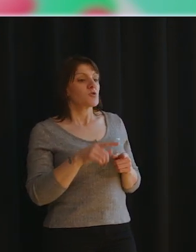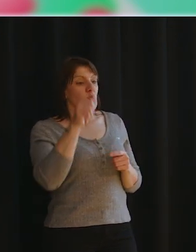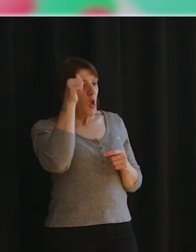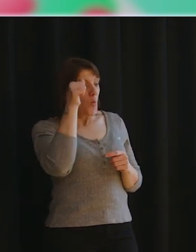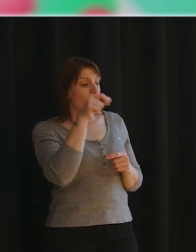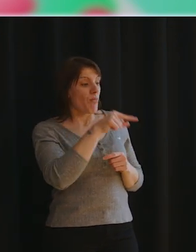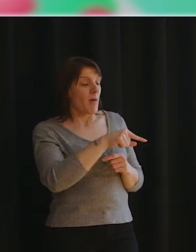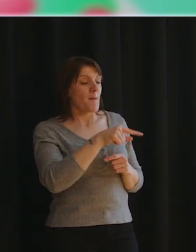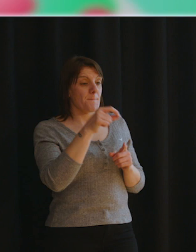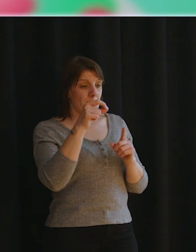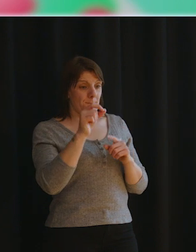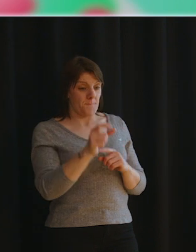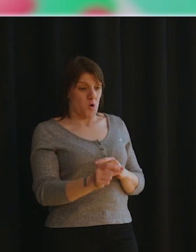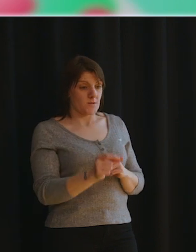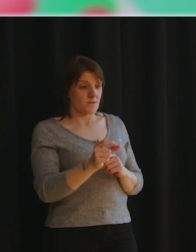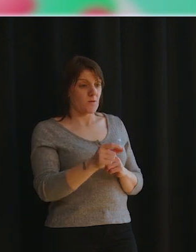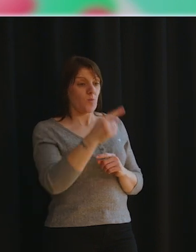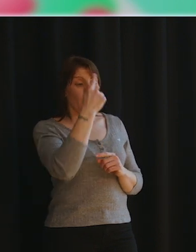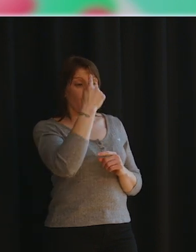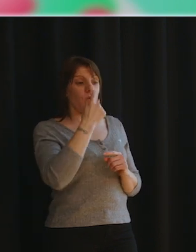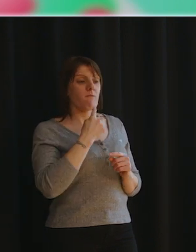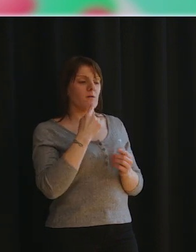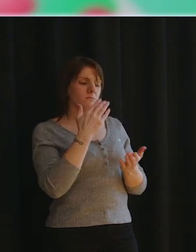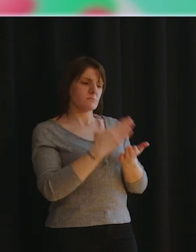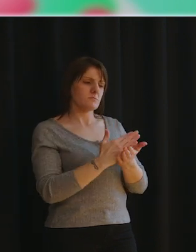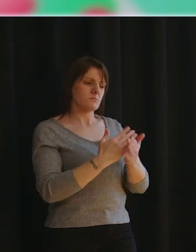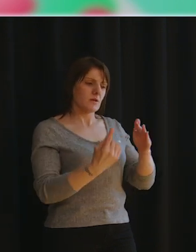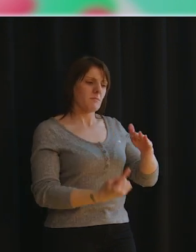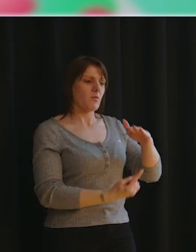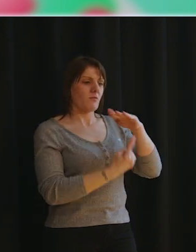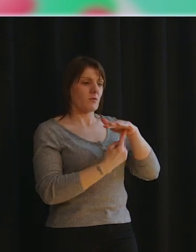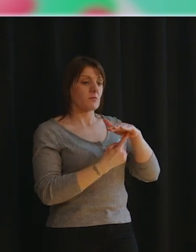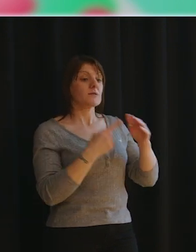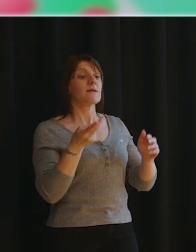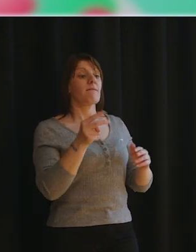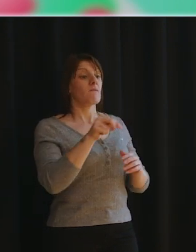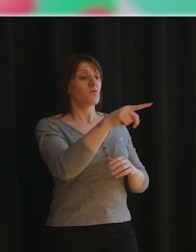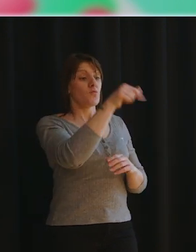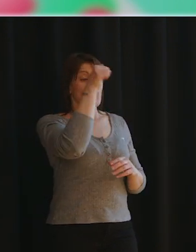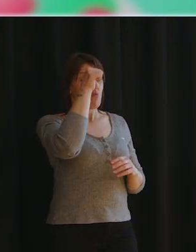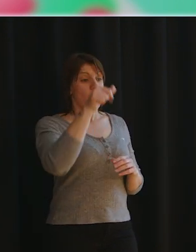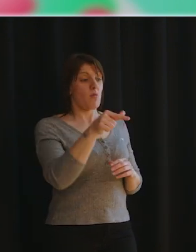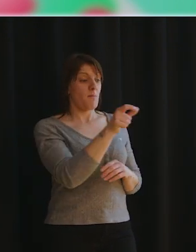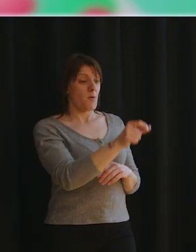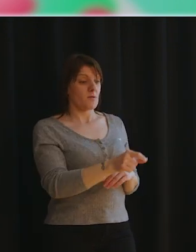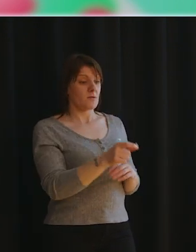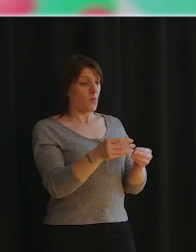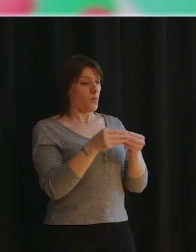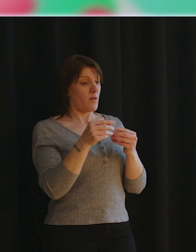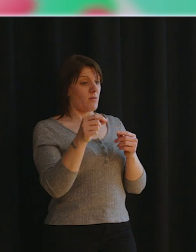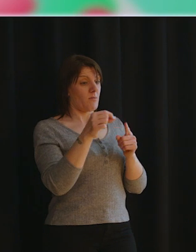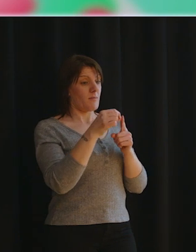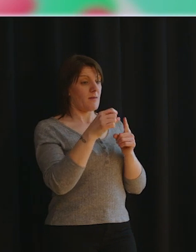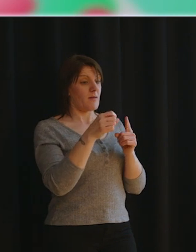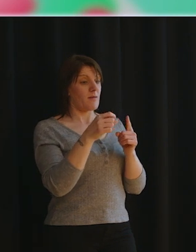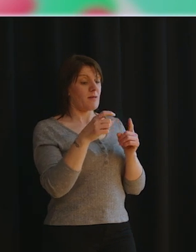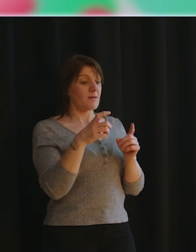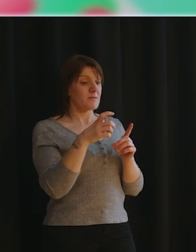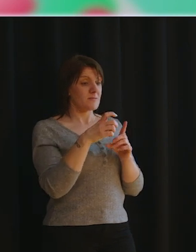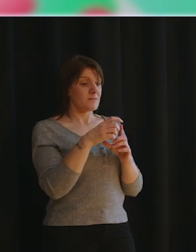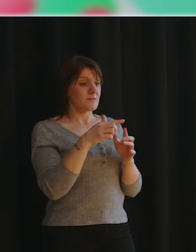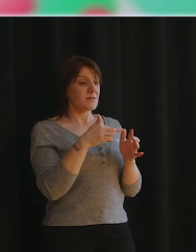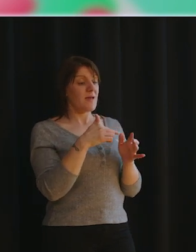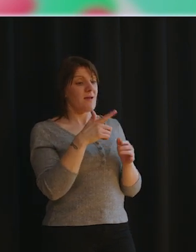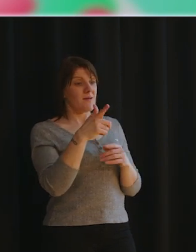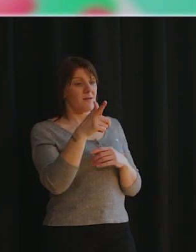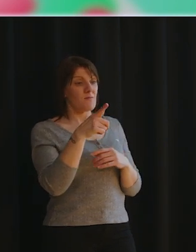with the profile is so important. Because if you know the person's profile, you might know that the hall is a flashpoint. So